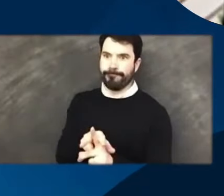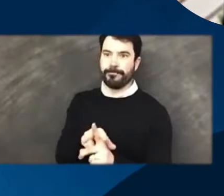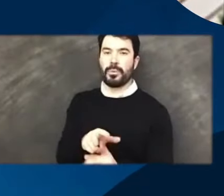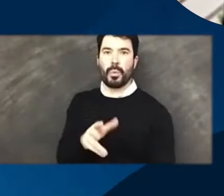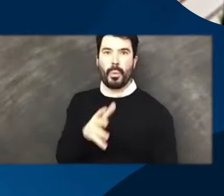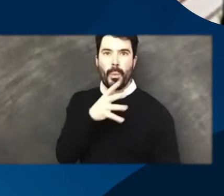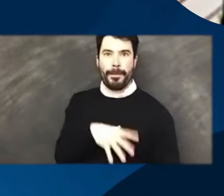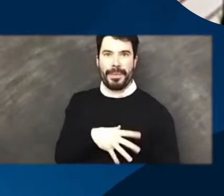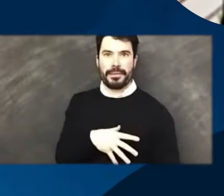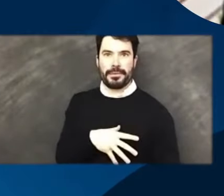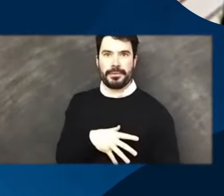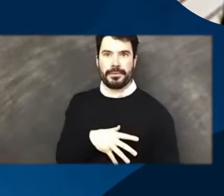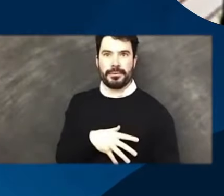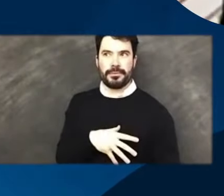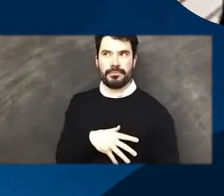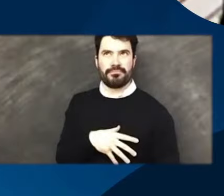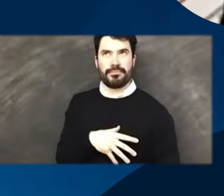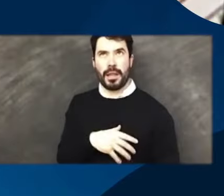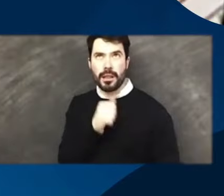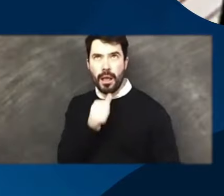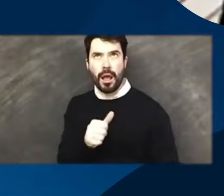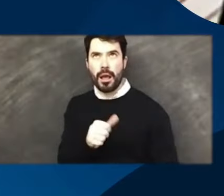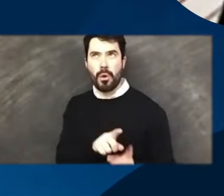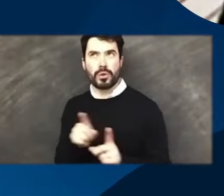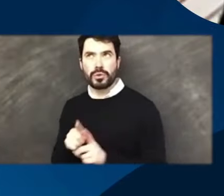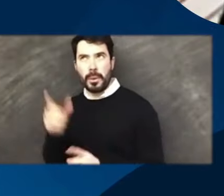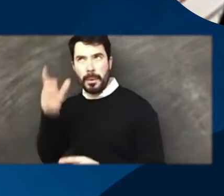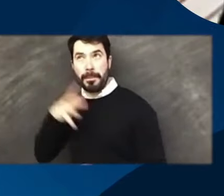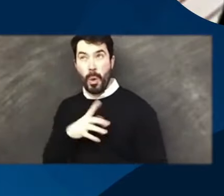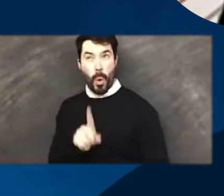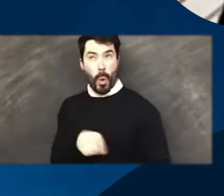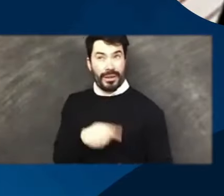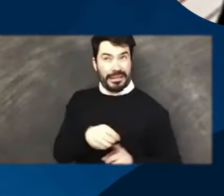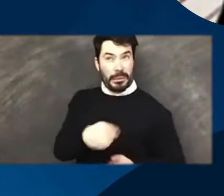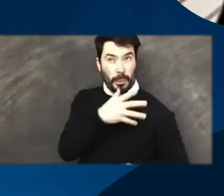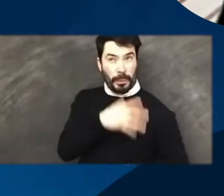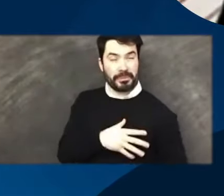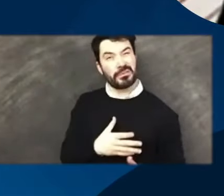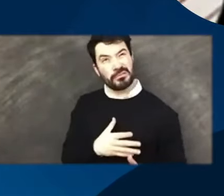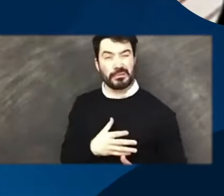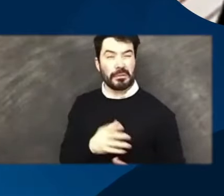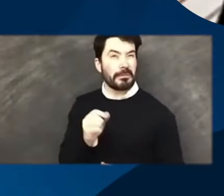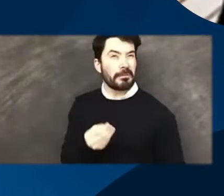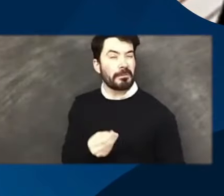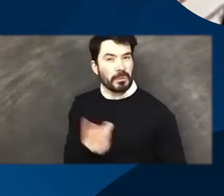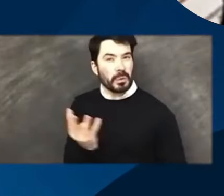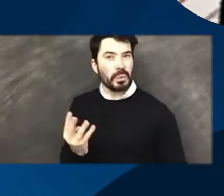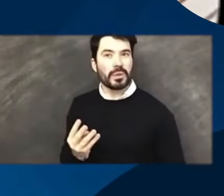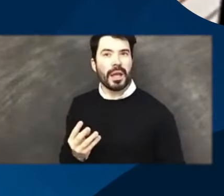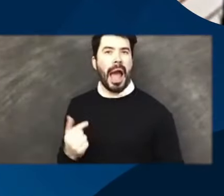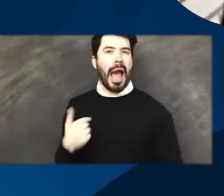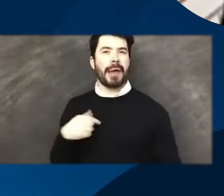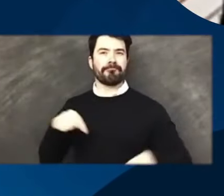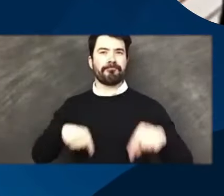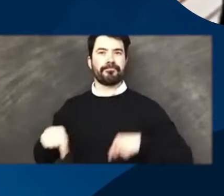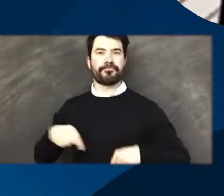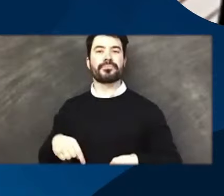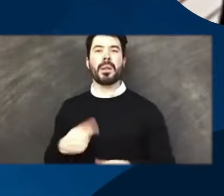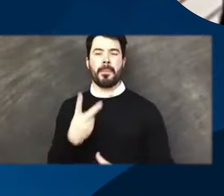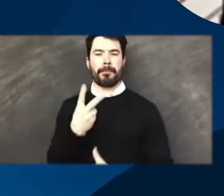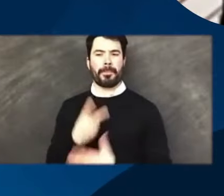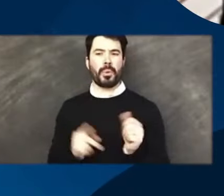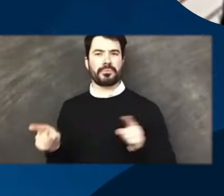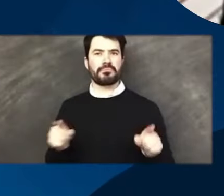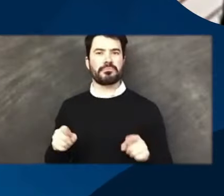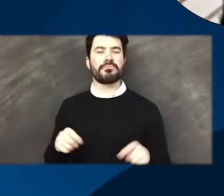wouldn't also affect men. So I'm going to start with just diseases that affect both genders pretty equally. And those are